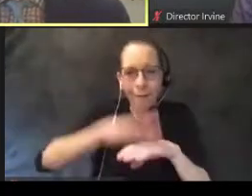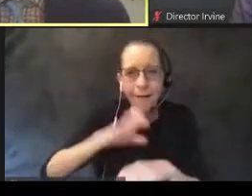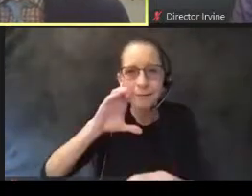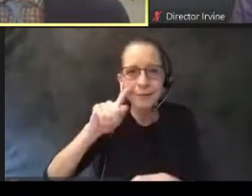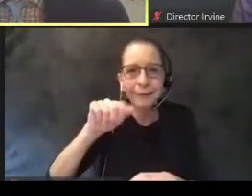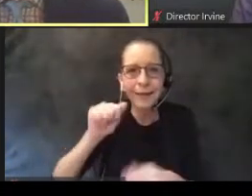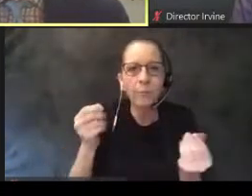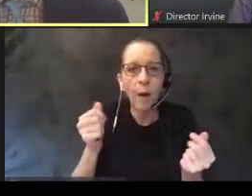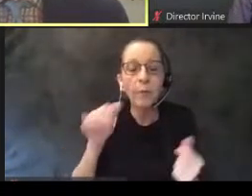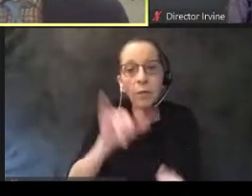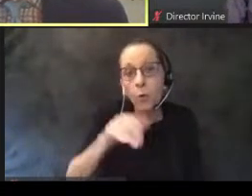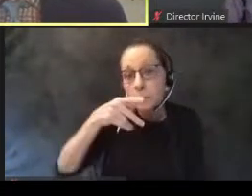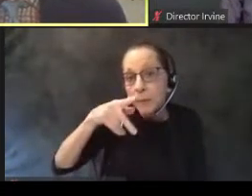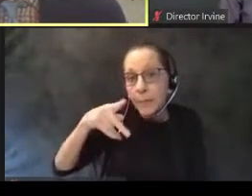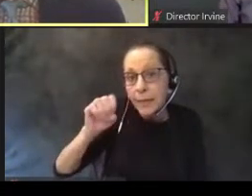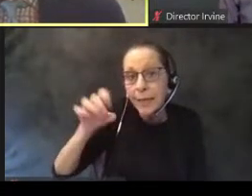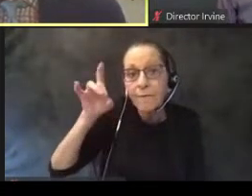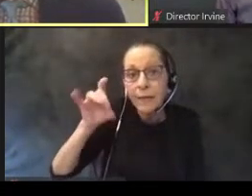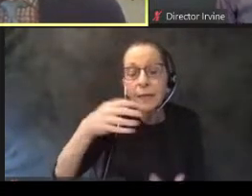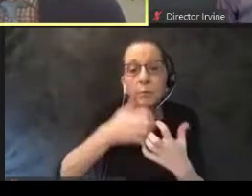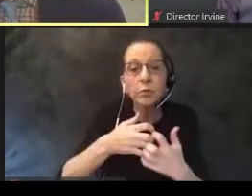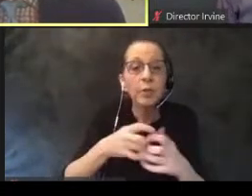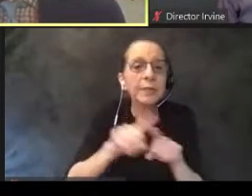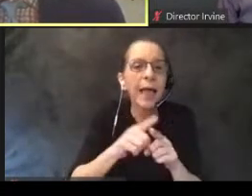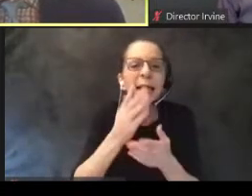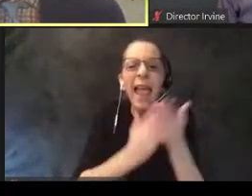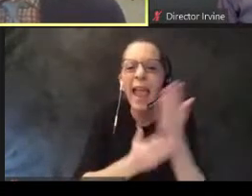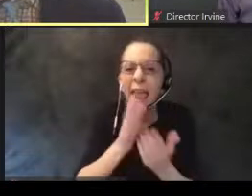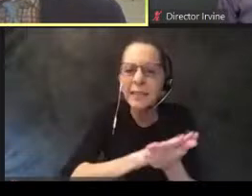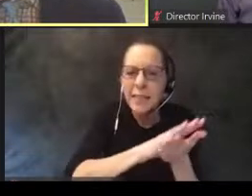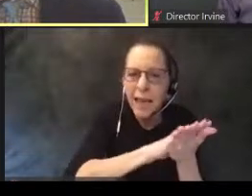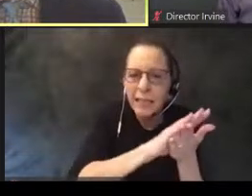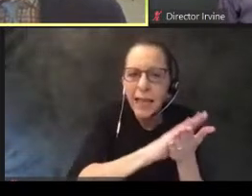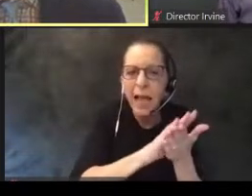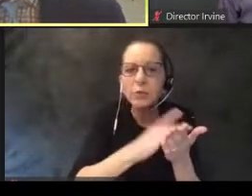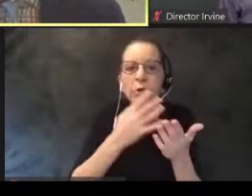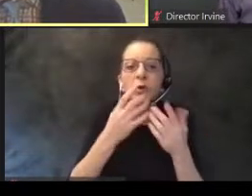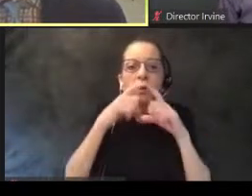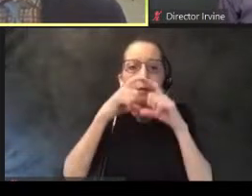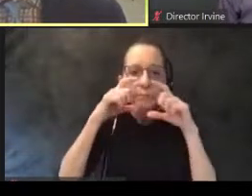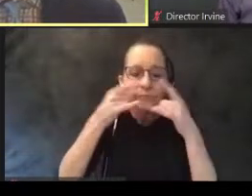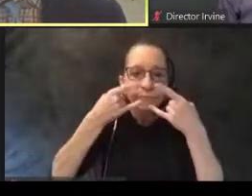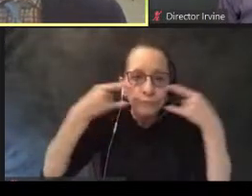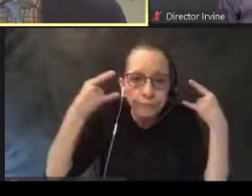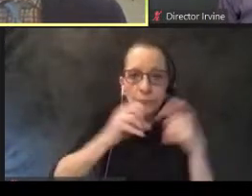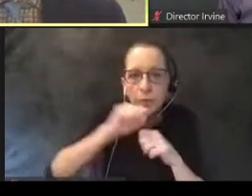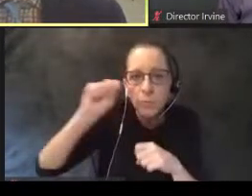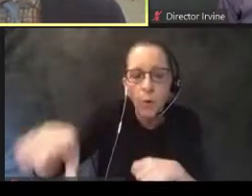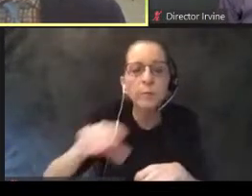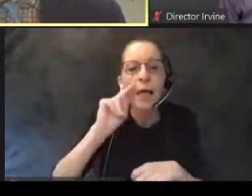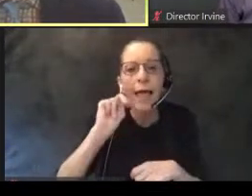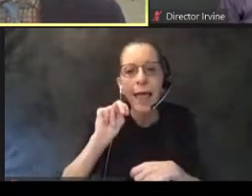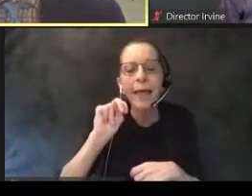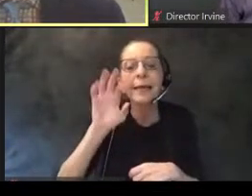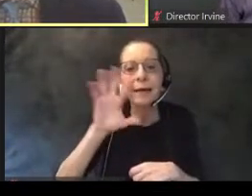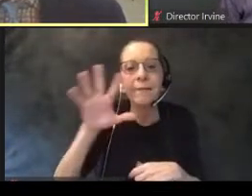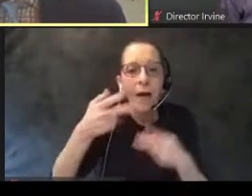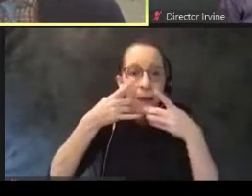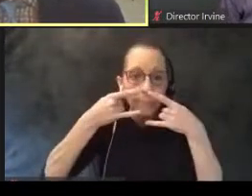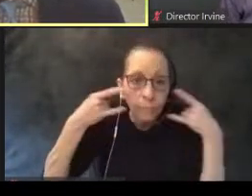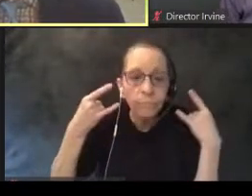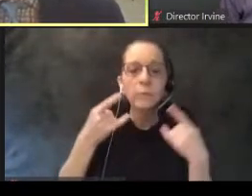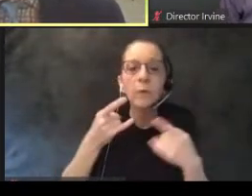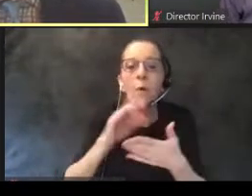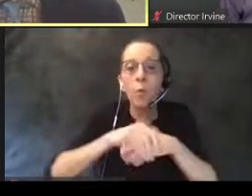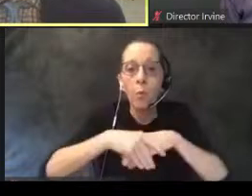The PPE vending machines vend products like hand sanitizer, disposable face masks, N95 face masks, hand sanitizing wipes,